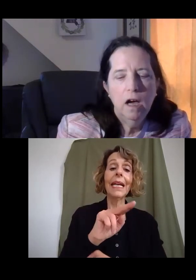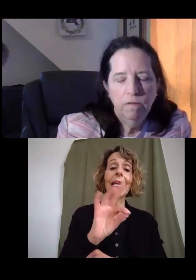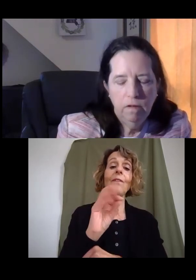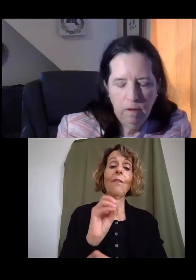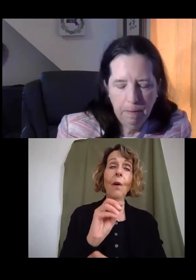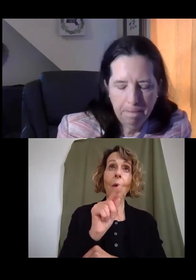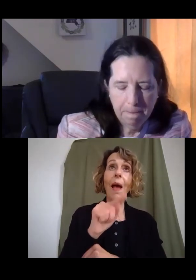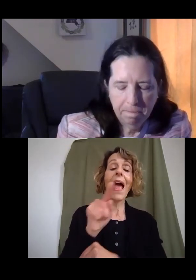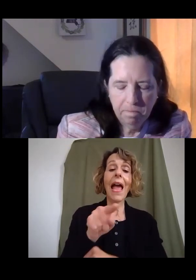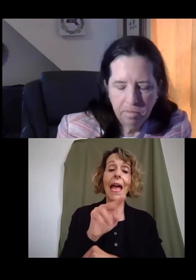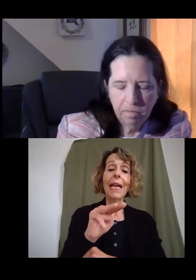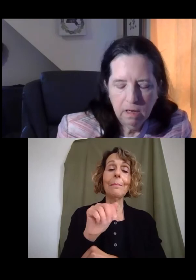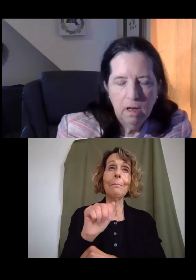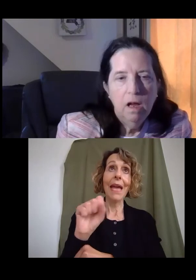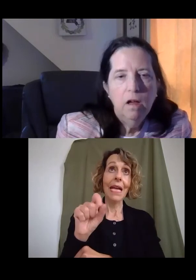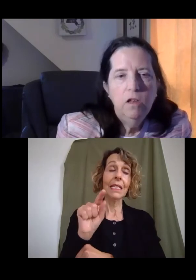mass.gov.